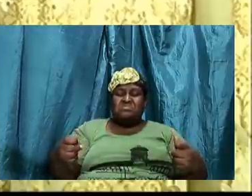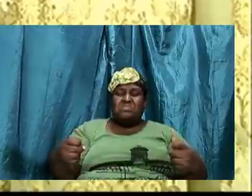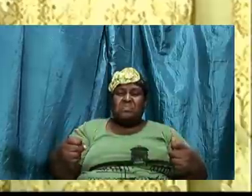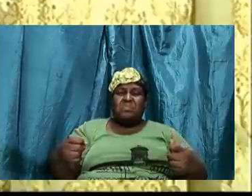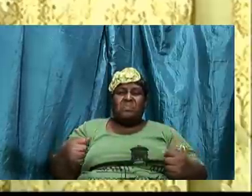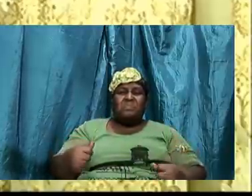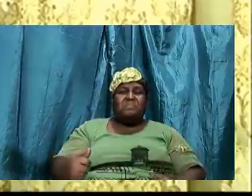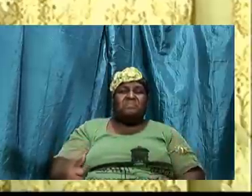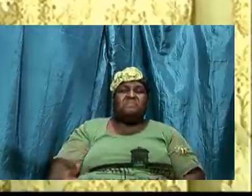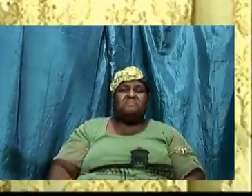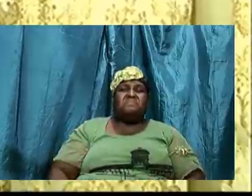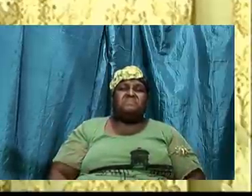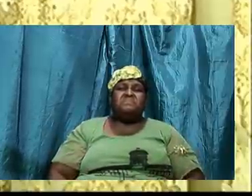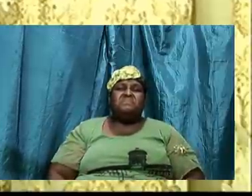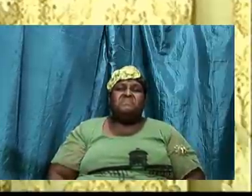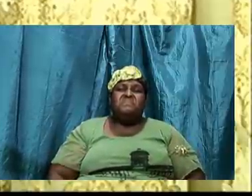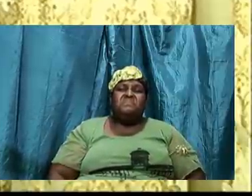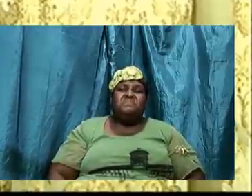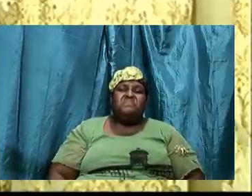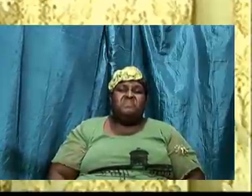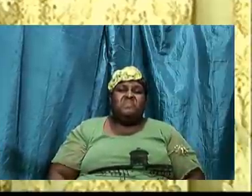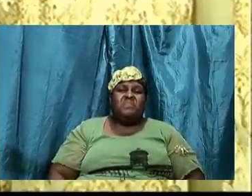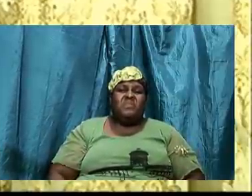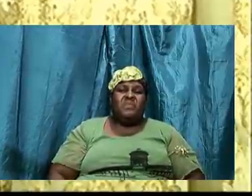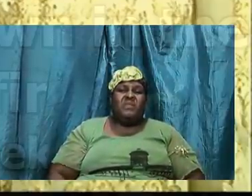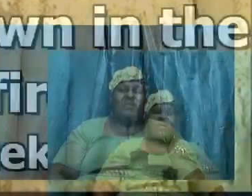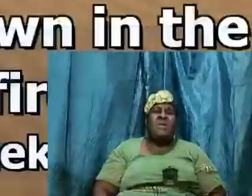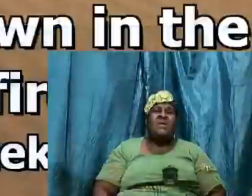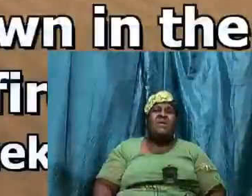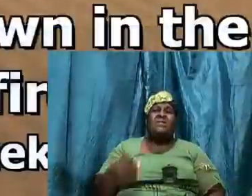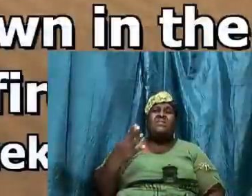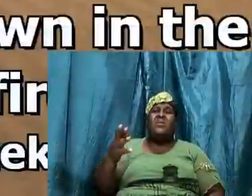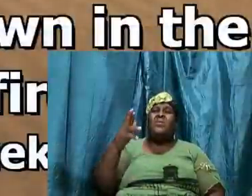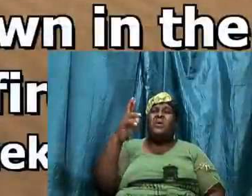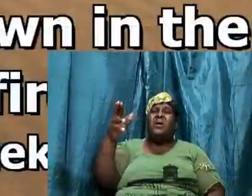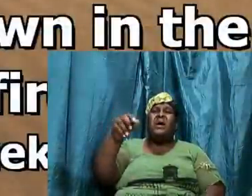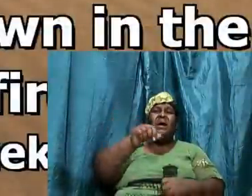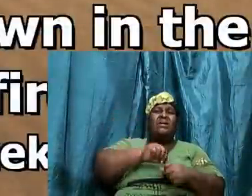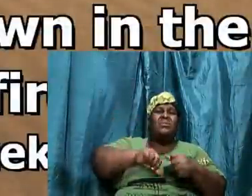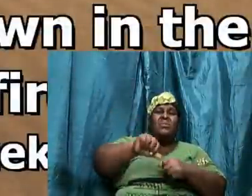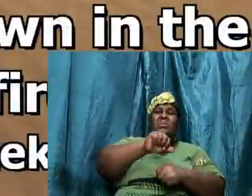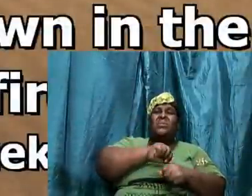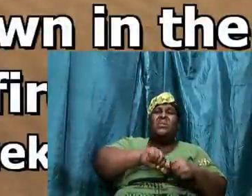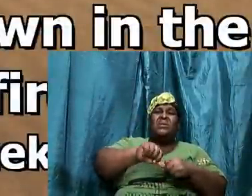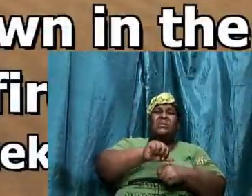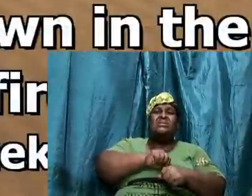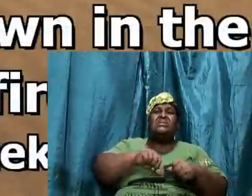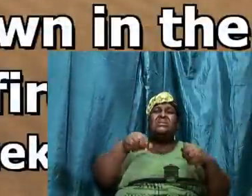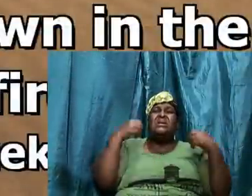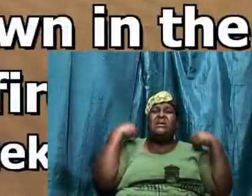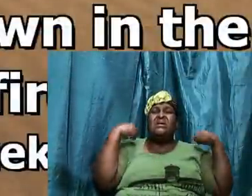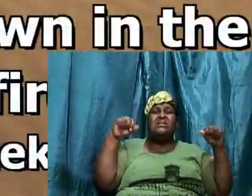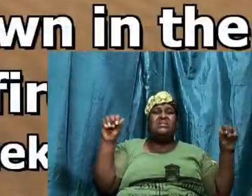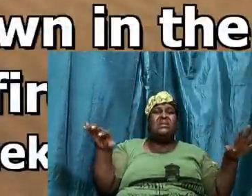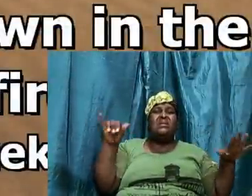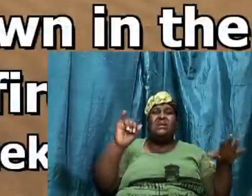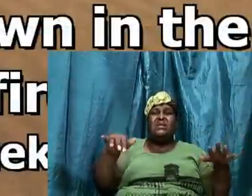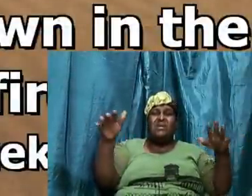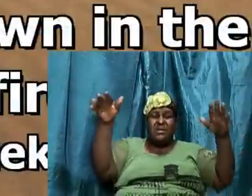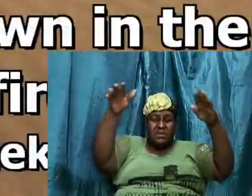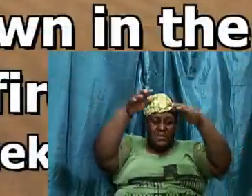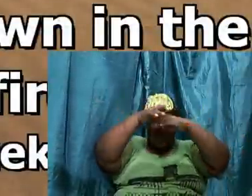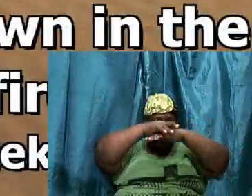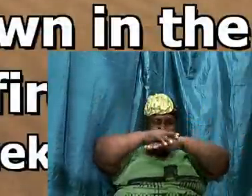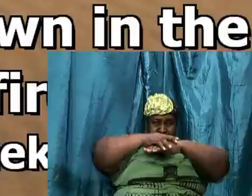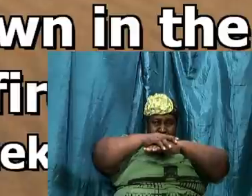Ezekiel 28, 14. Thou art the anointed cherub that covereth,